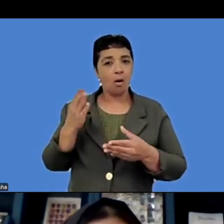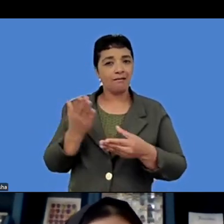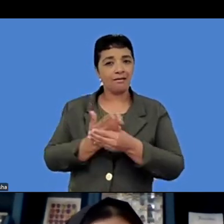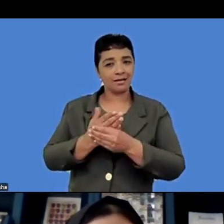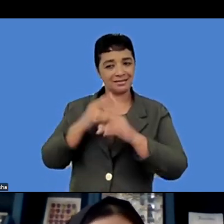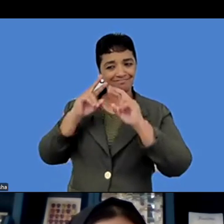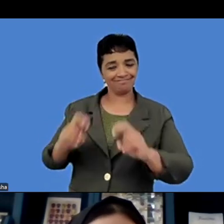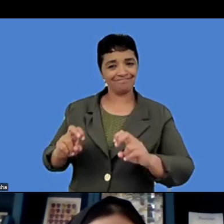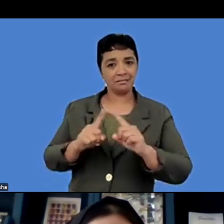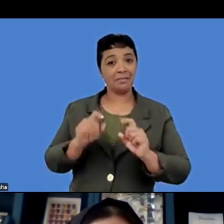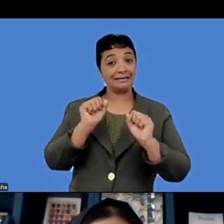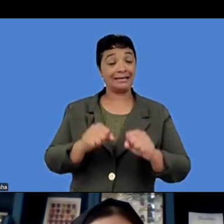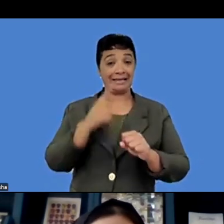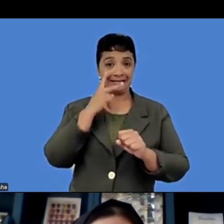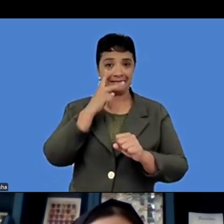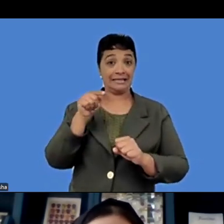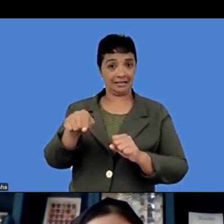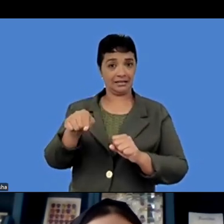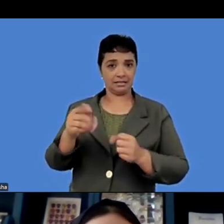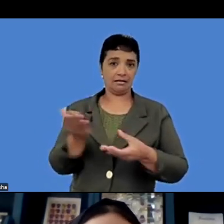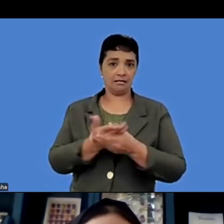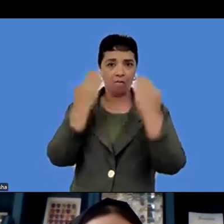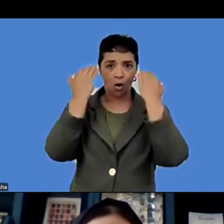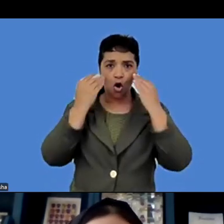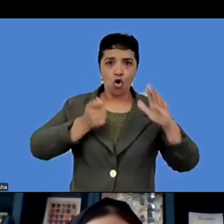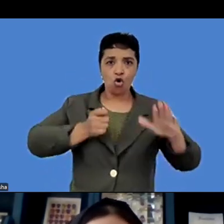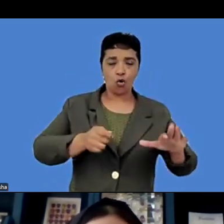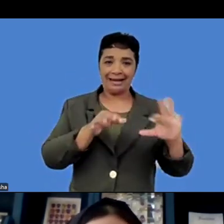as a case of deinstitutionalization.